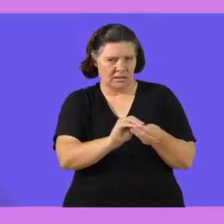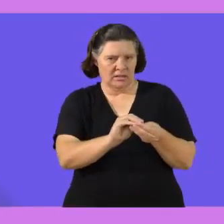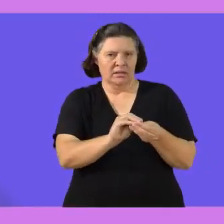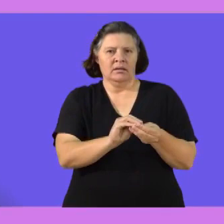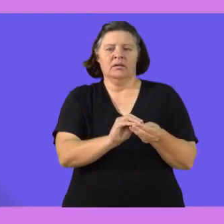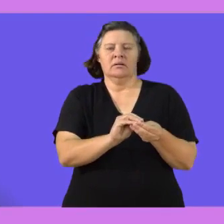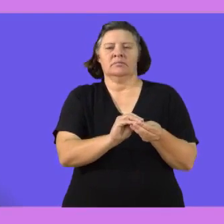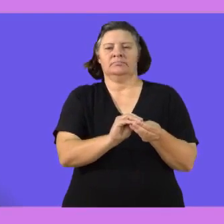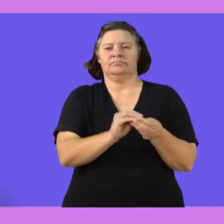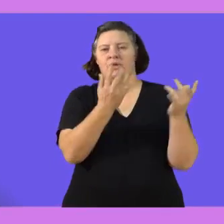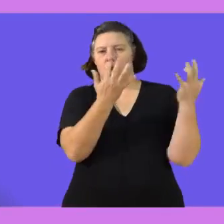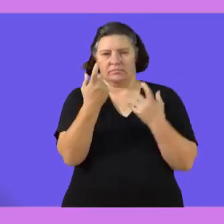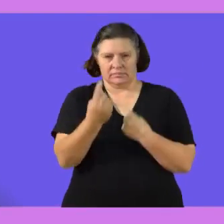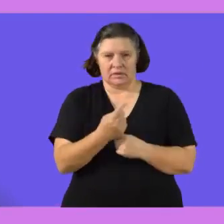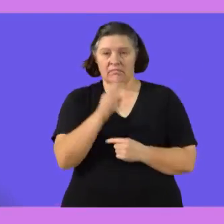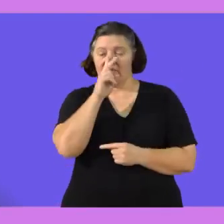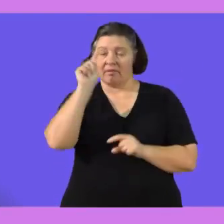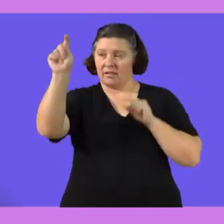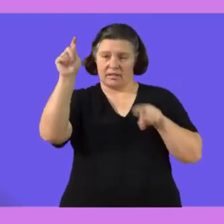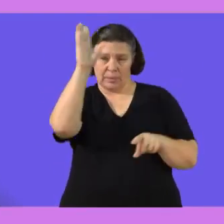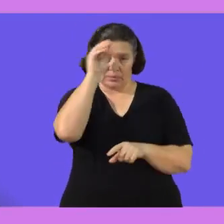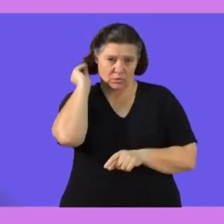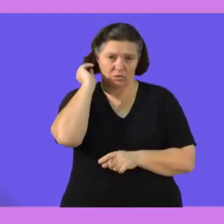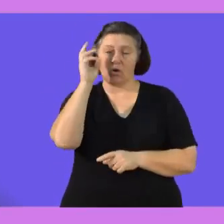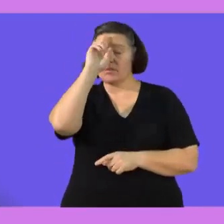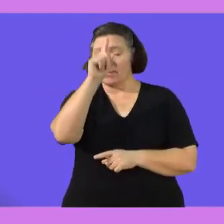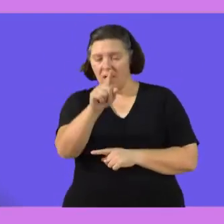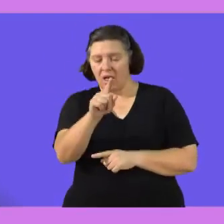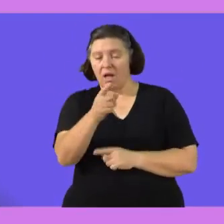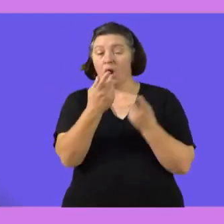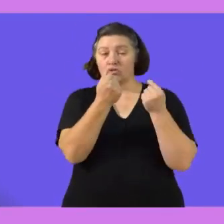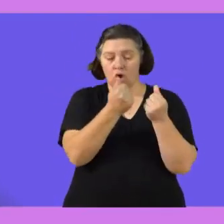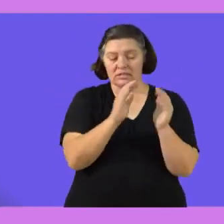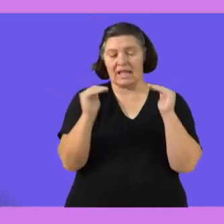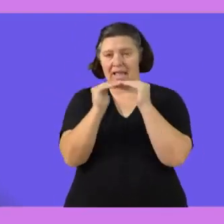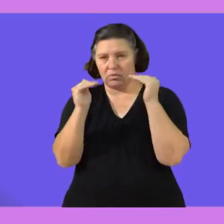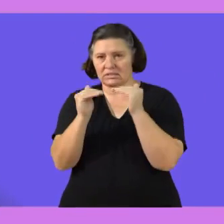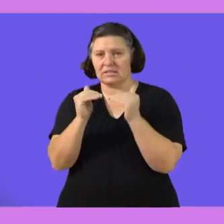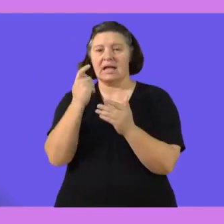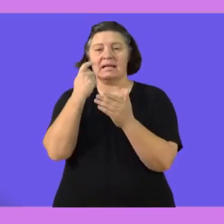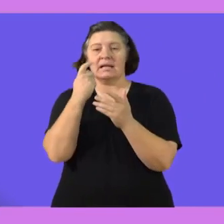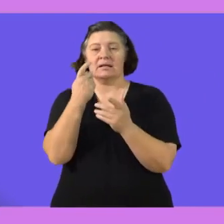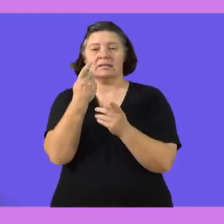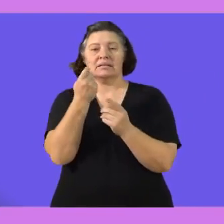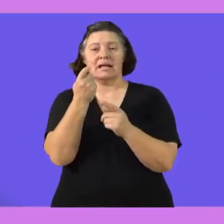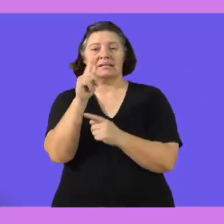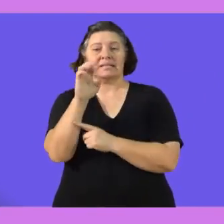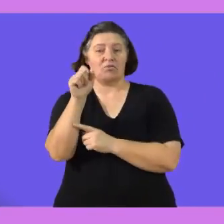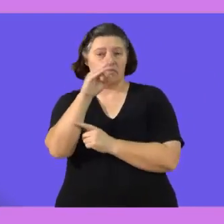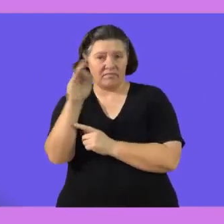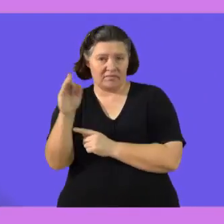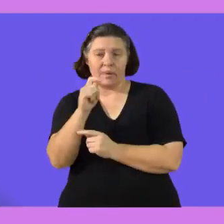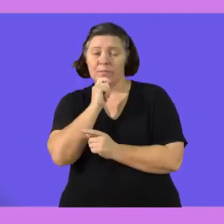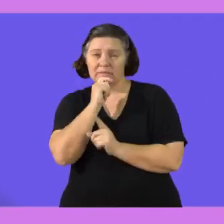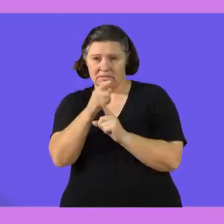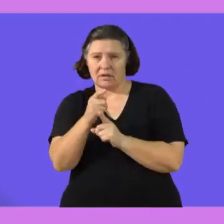all of this into context. So I gave you two notes here. I said, remember, cost equals tariff multiply by the number of